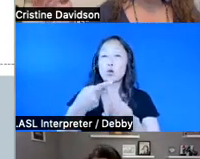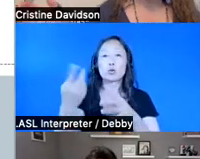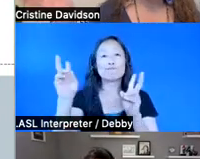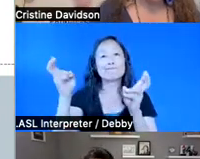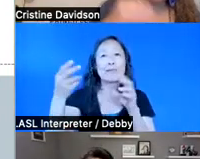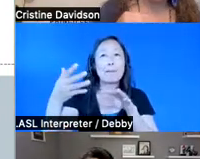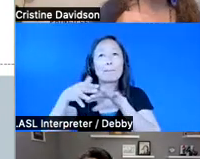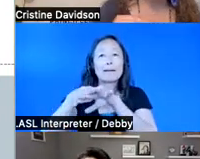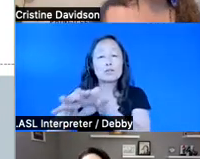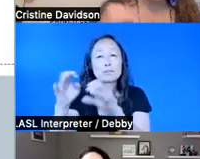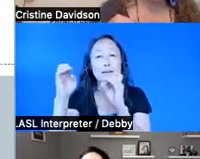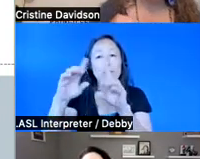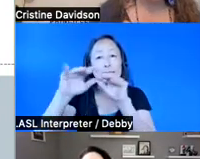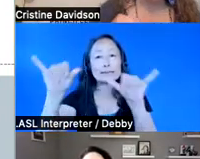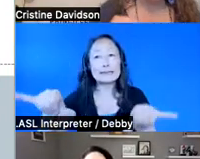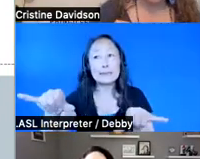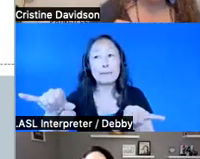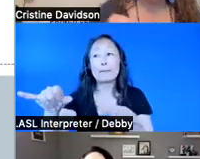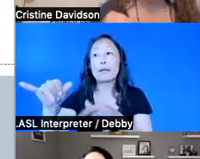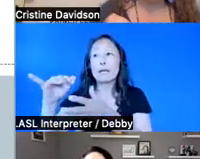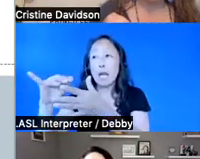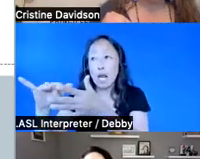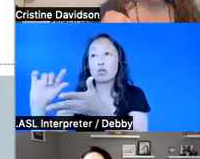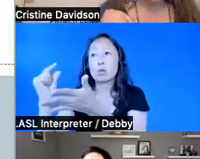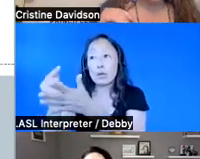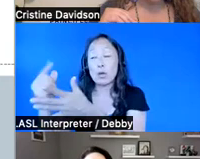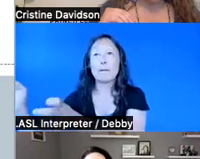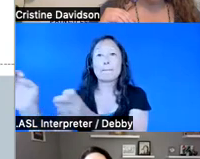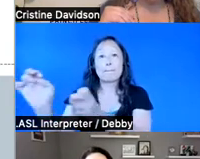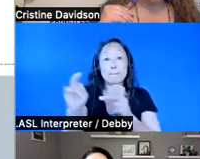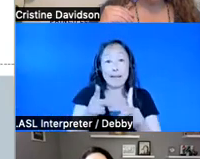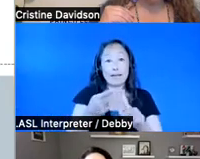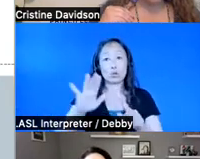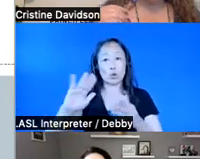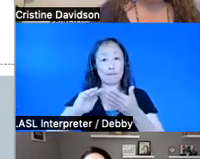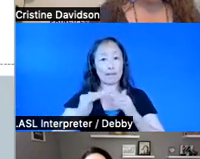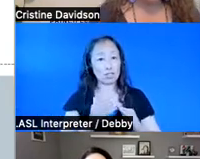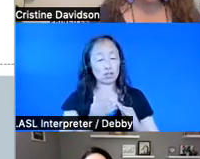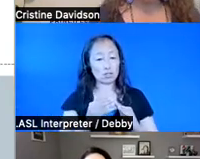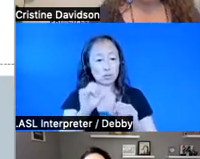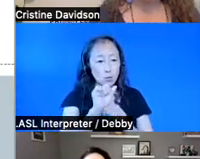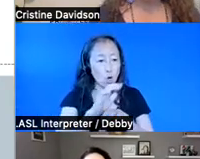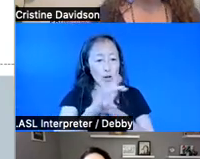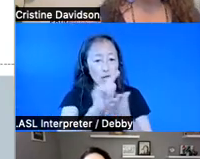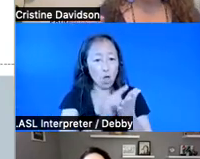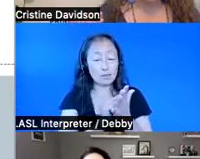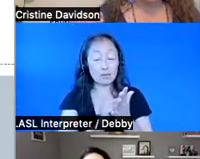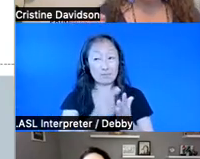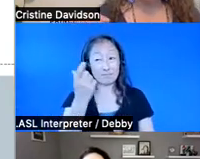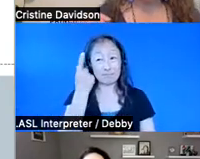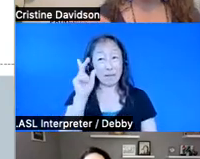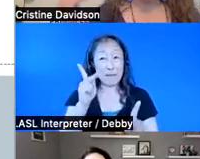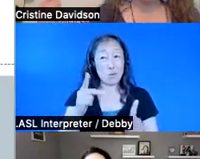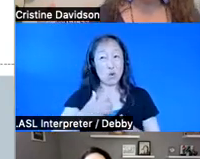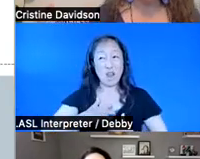education system and then came back and was trying to work on the laws in her village. And so people were kind of mad at her for that, almost like